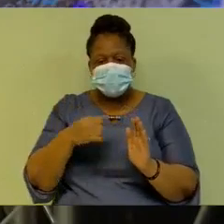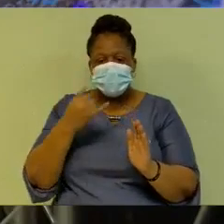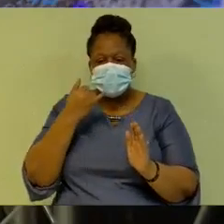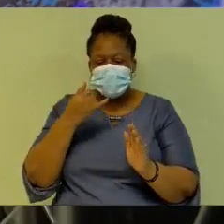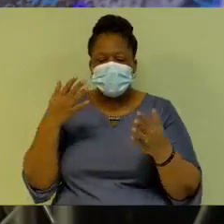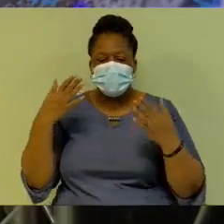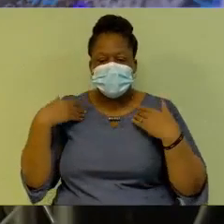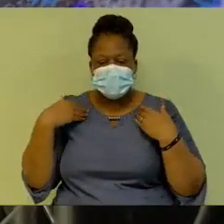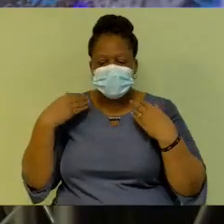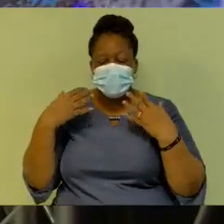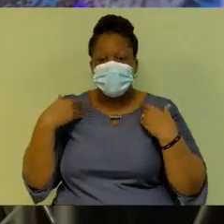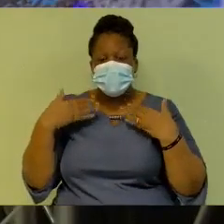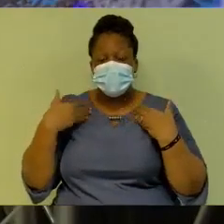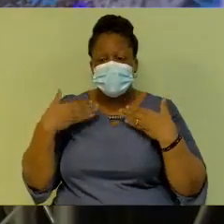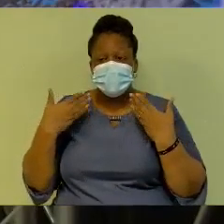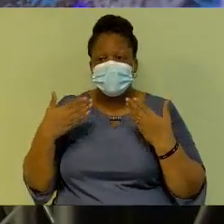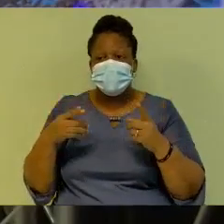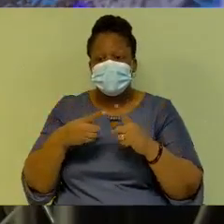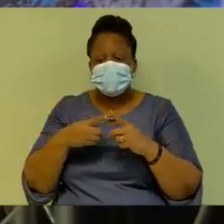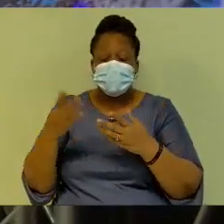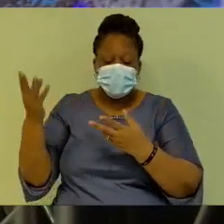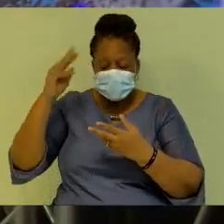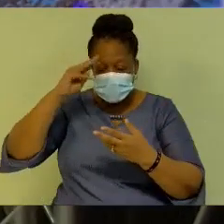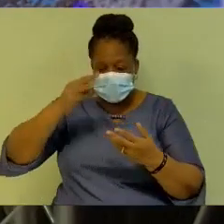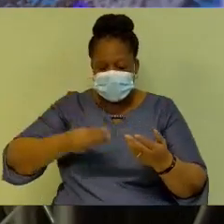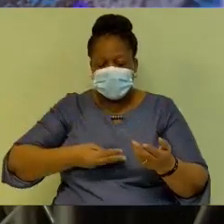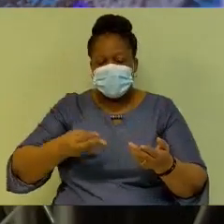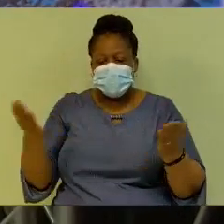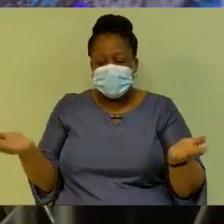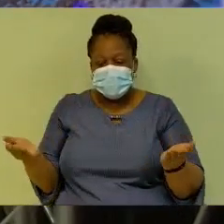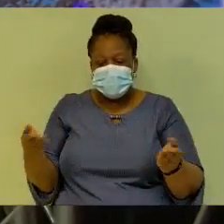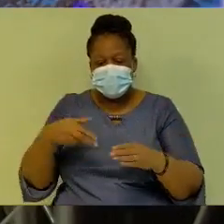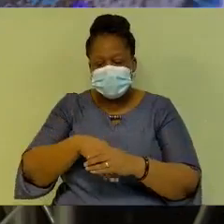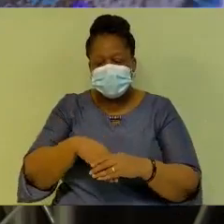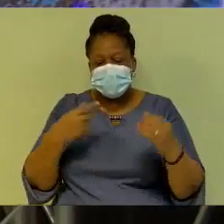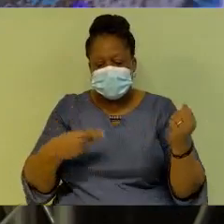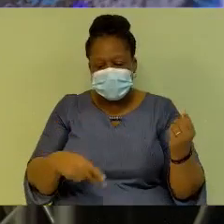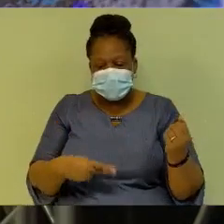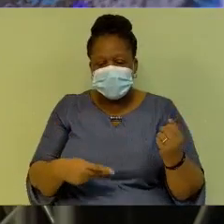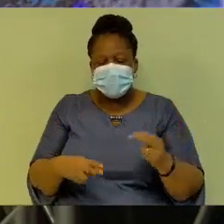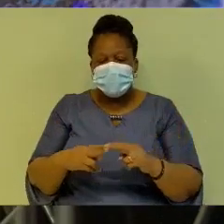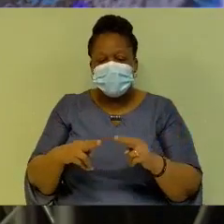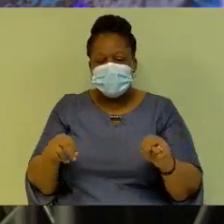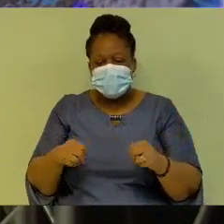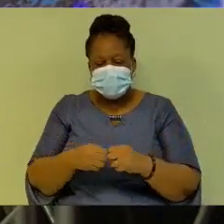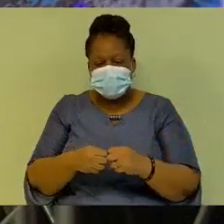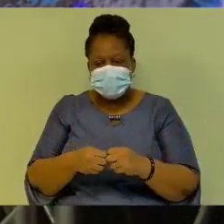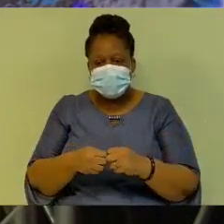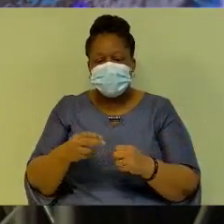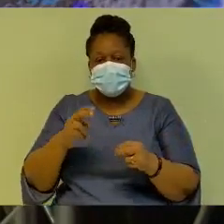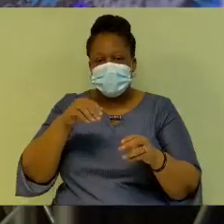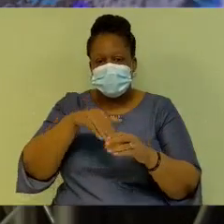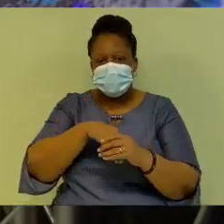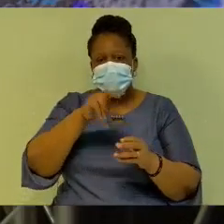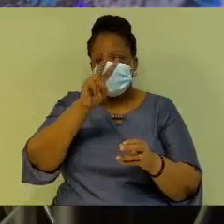Kittitians who have welcomed us with open arms when we first opened the business in St. Kitts in year 2002.